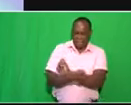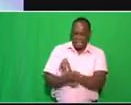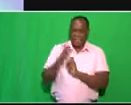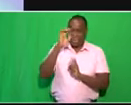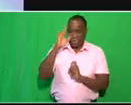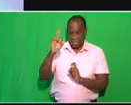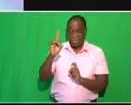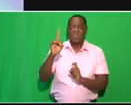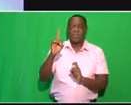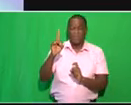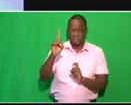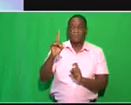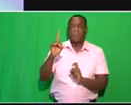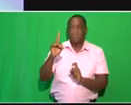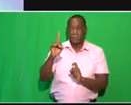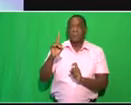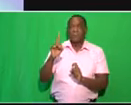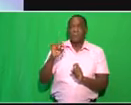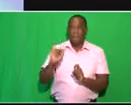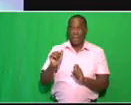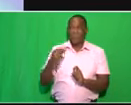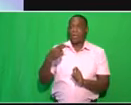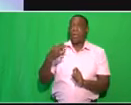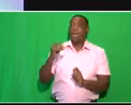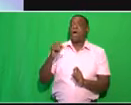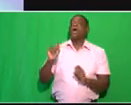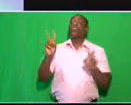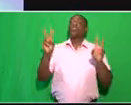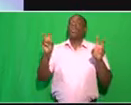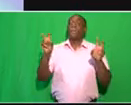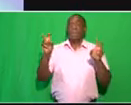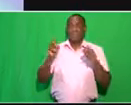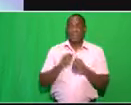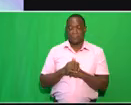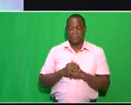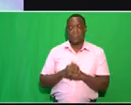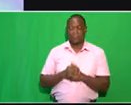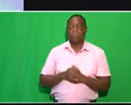coming forward. And so it's a very